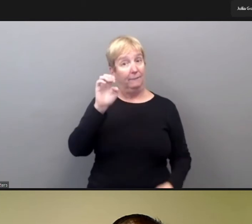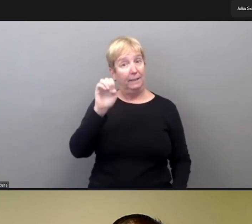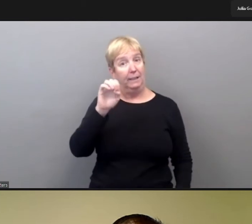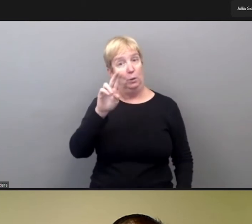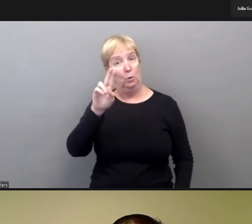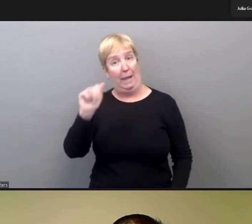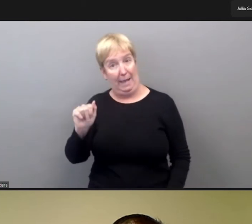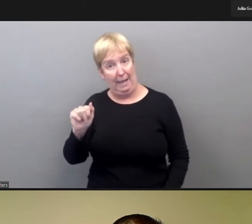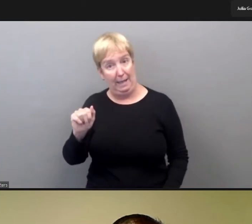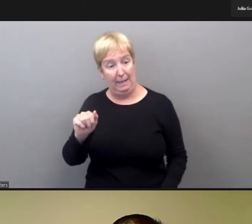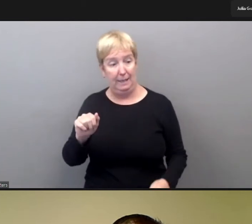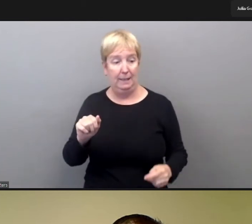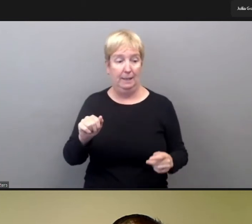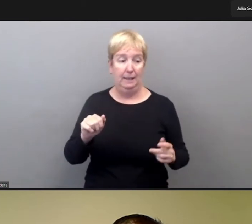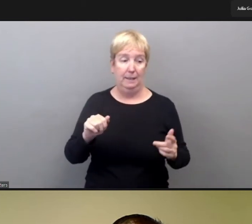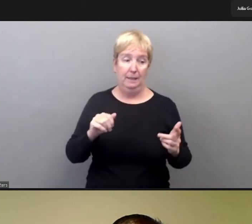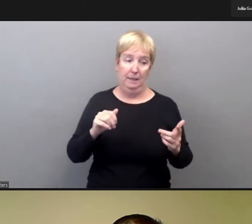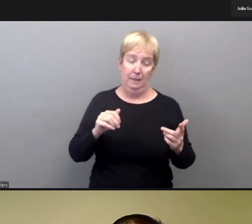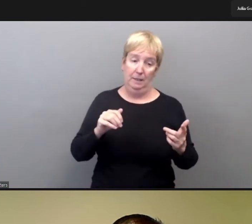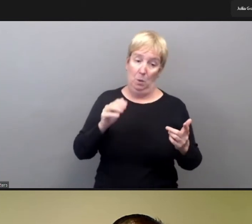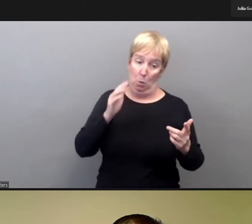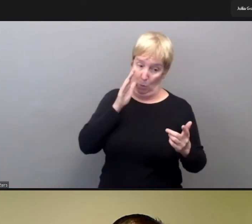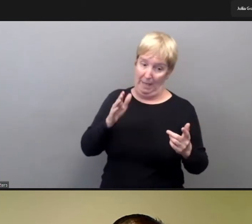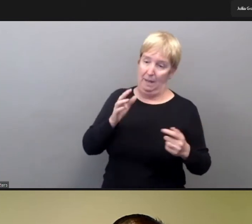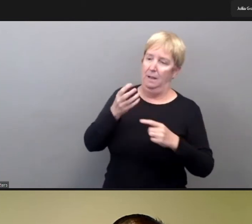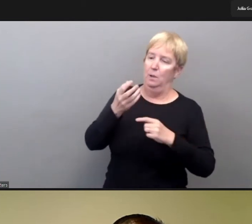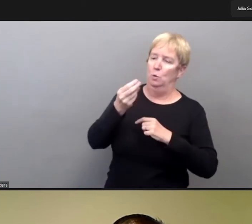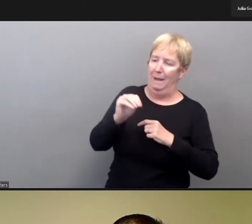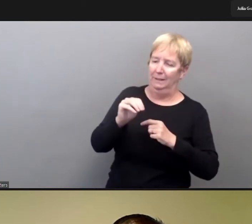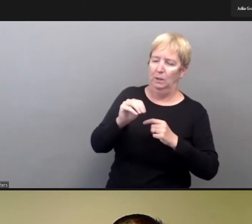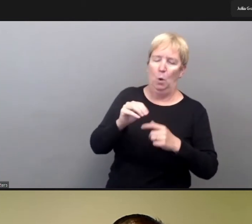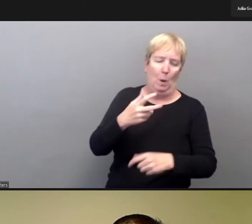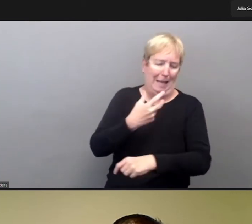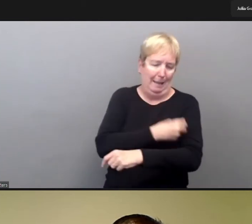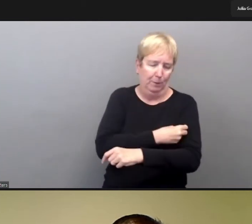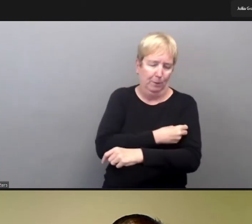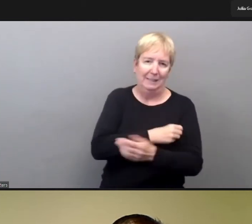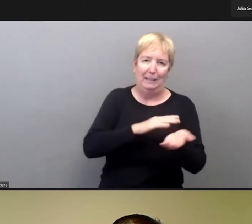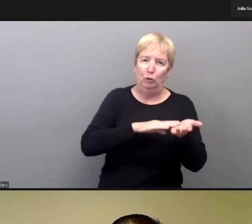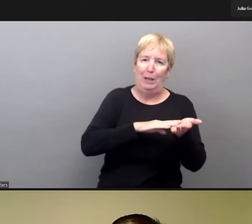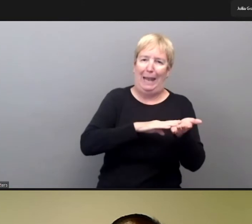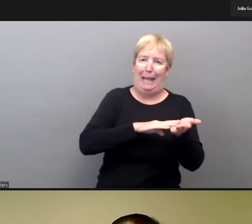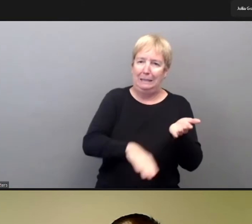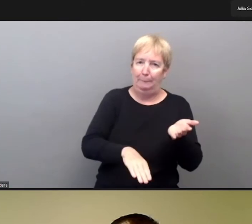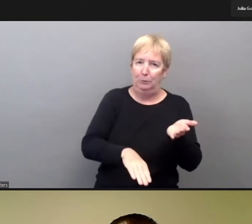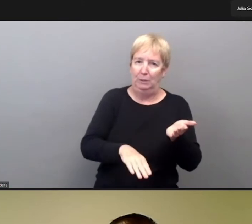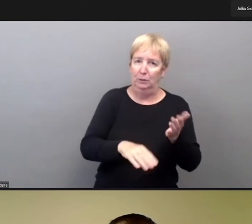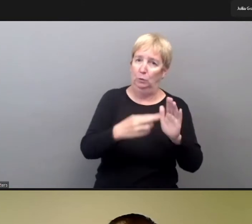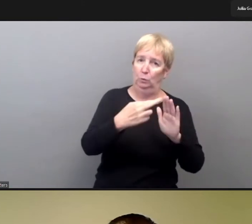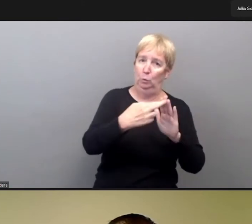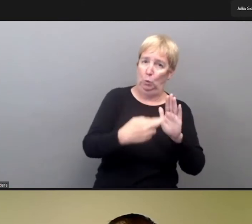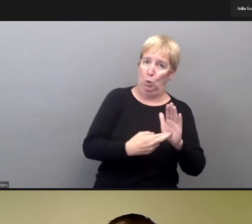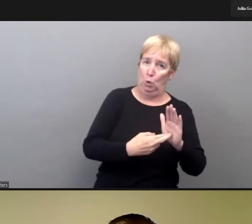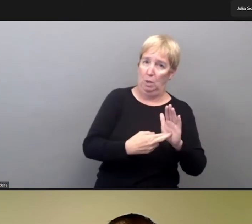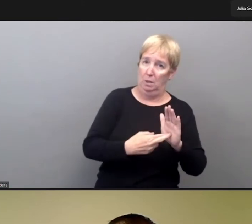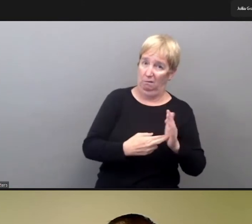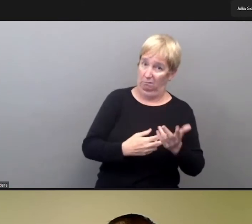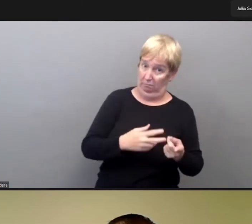would New Mexico's immunization exemption statute for schools be applicable? And if